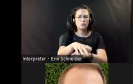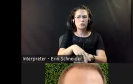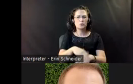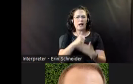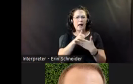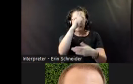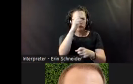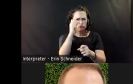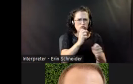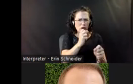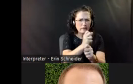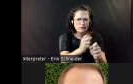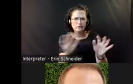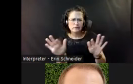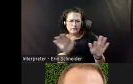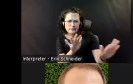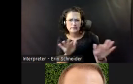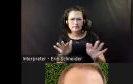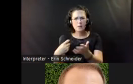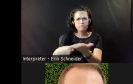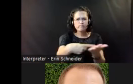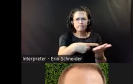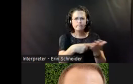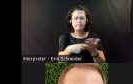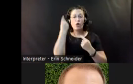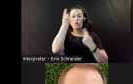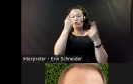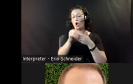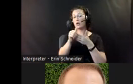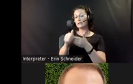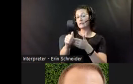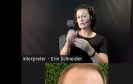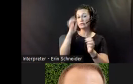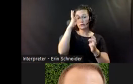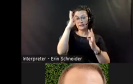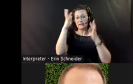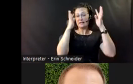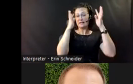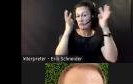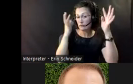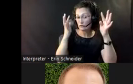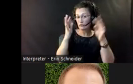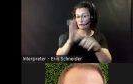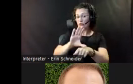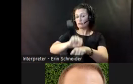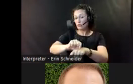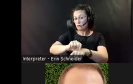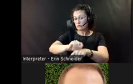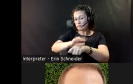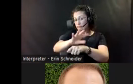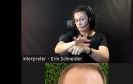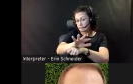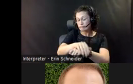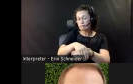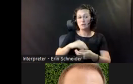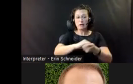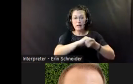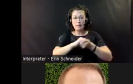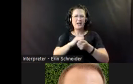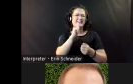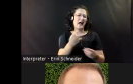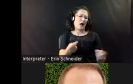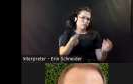consultant, advisor, communicator. They're all of the things on the right side, not instantly out of the box, but as time goes on and you develop the program to be able to do